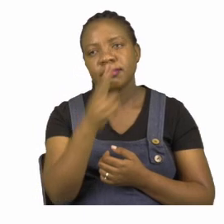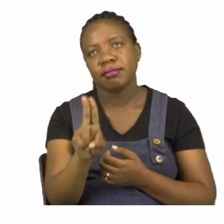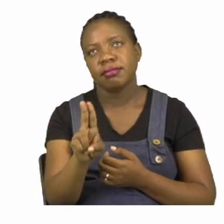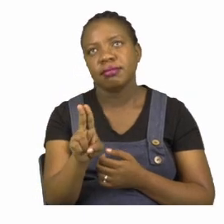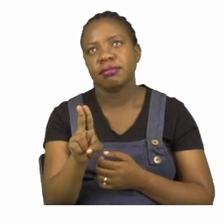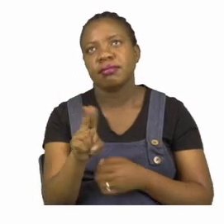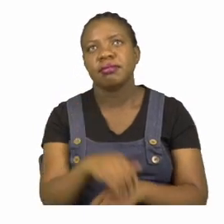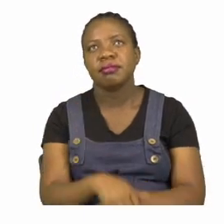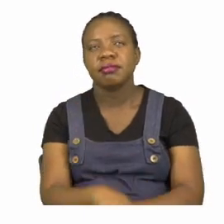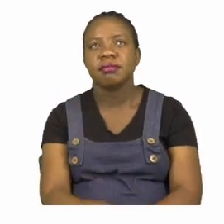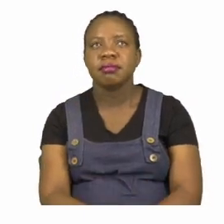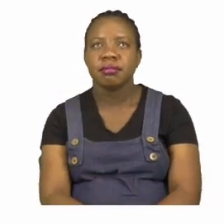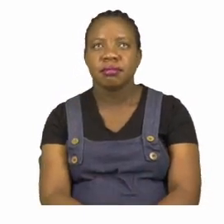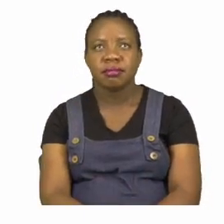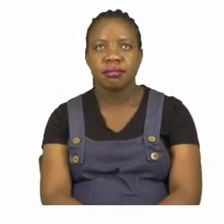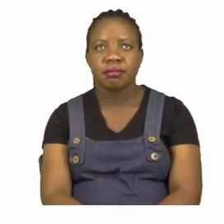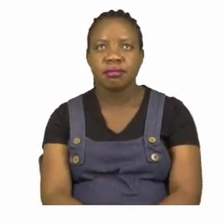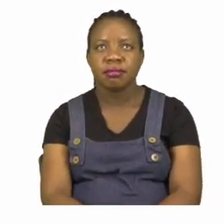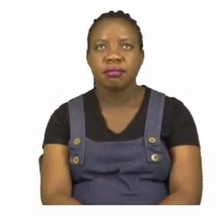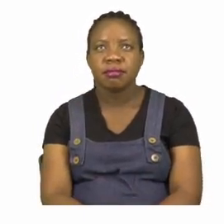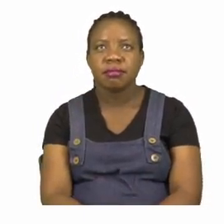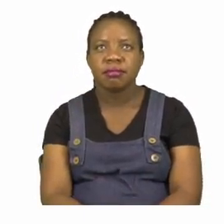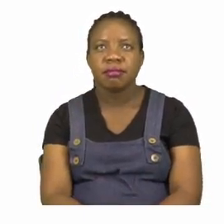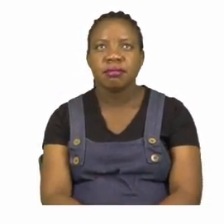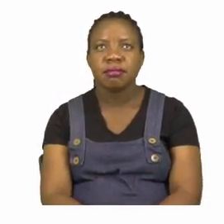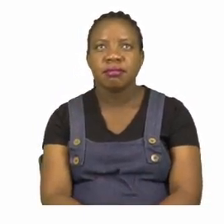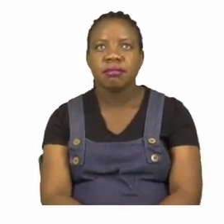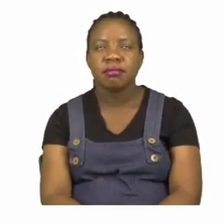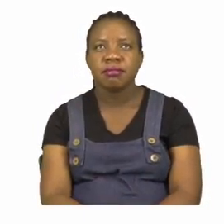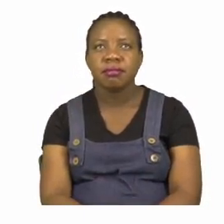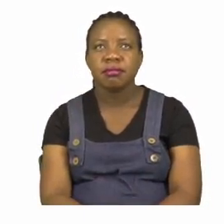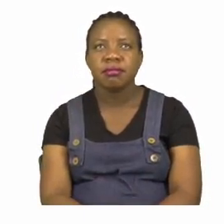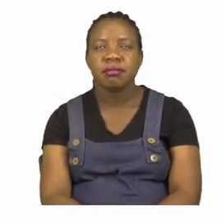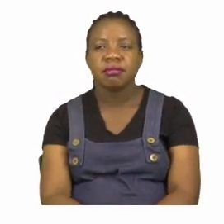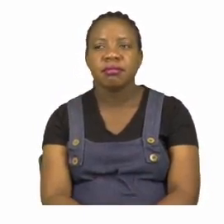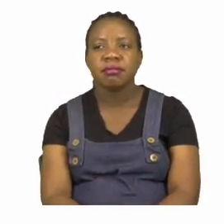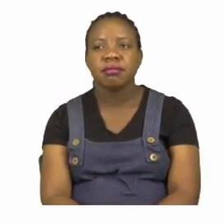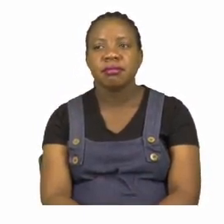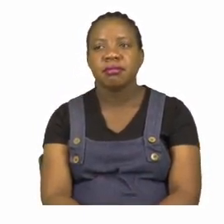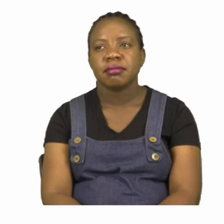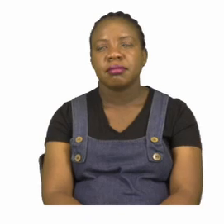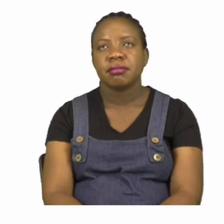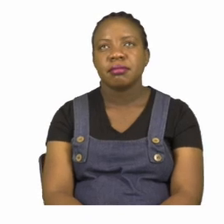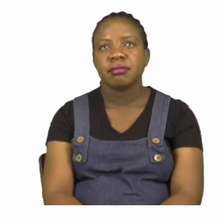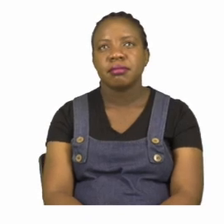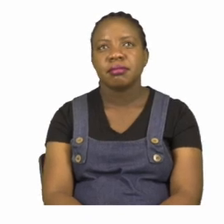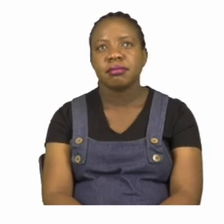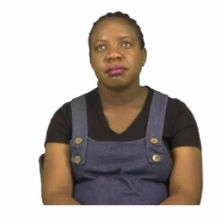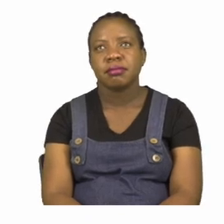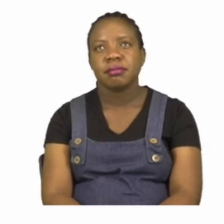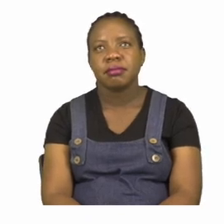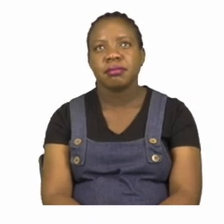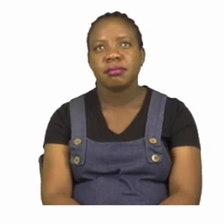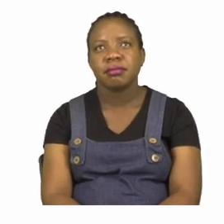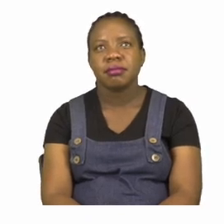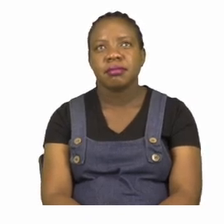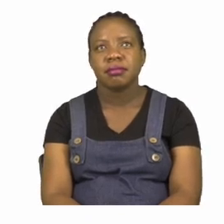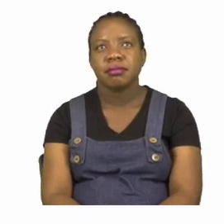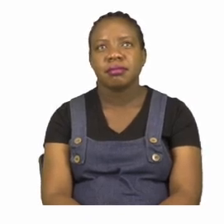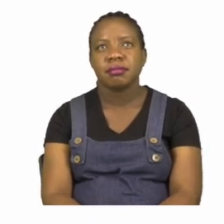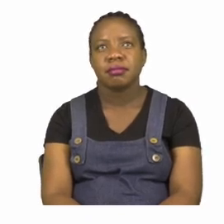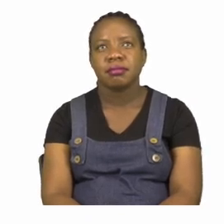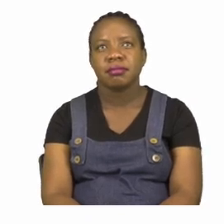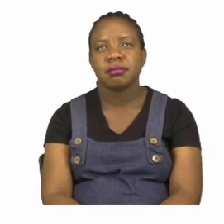The second one is asking you to fill in the ending sound. And then the last one, you're going to come up with your own